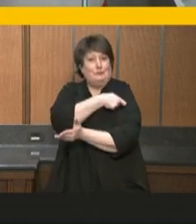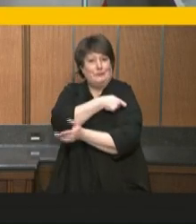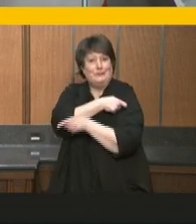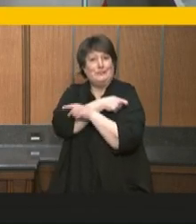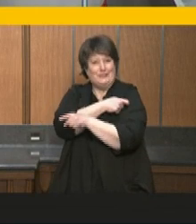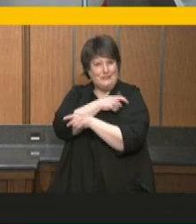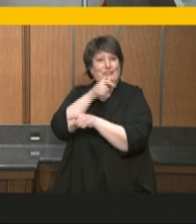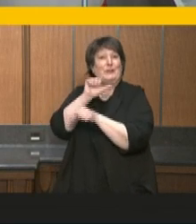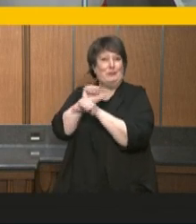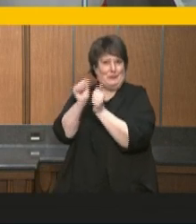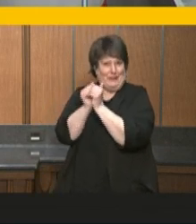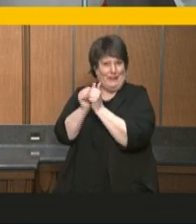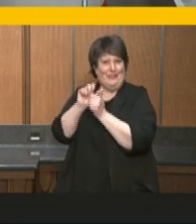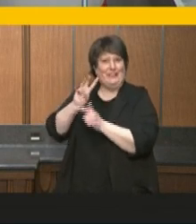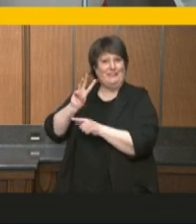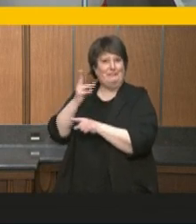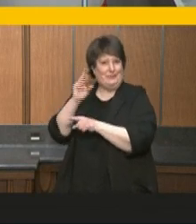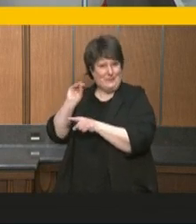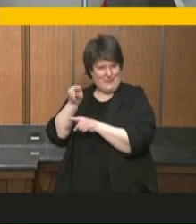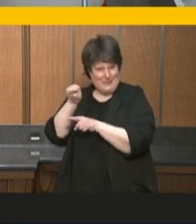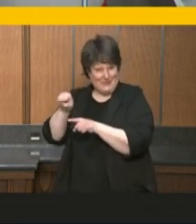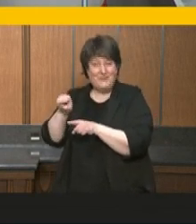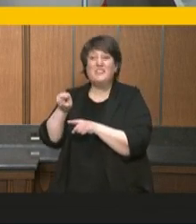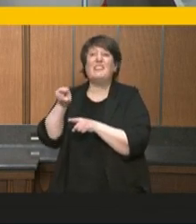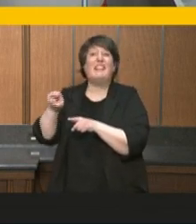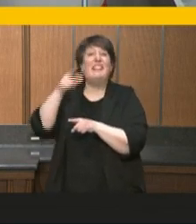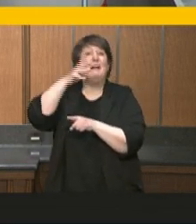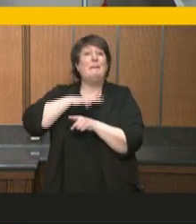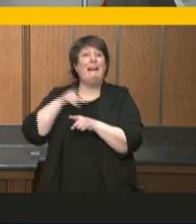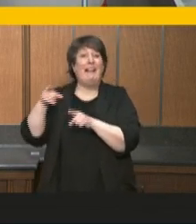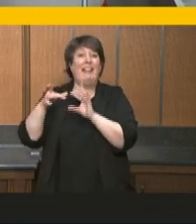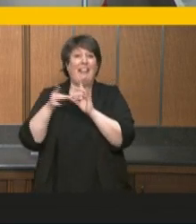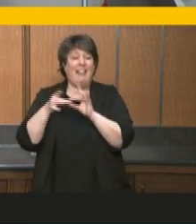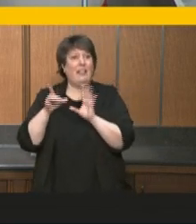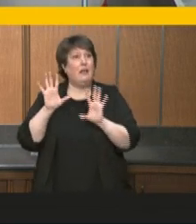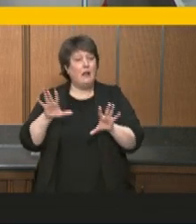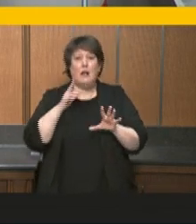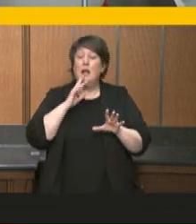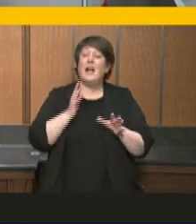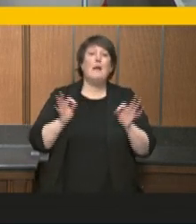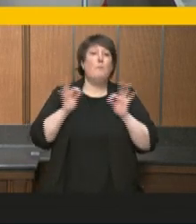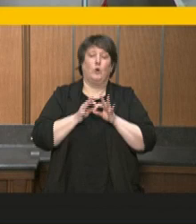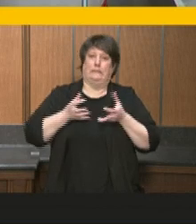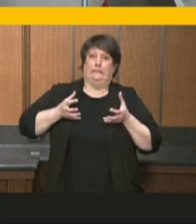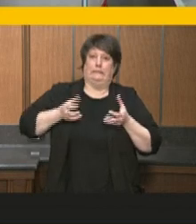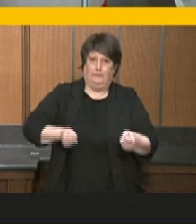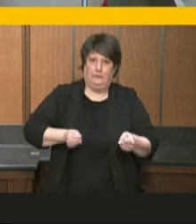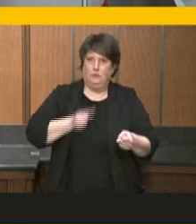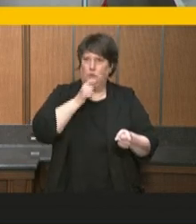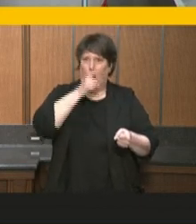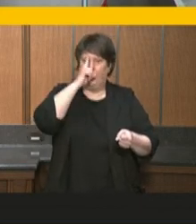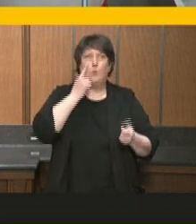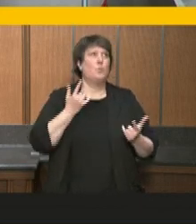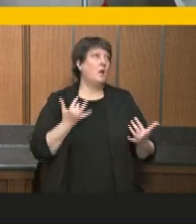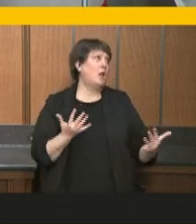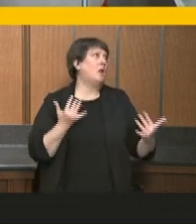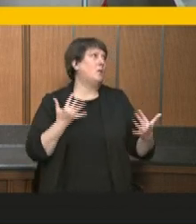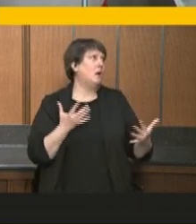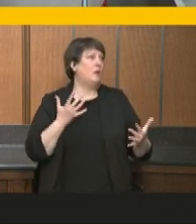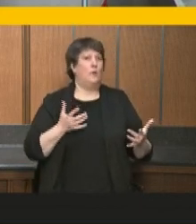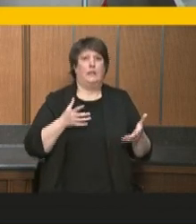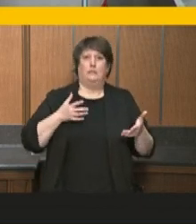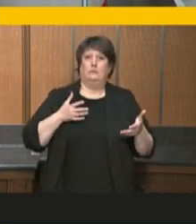WHO, who has said to us all, you know, choose speed over perfection. And that is a great